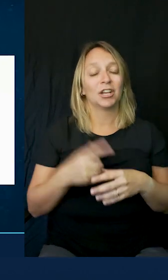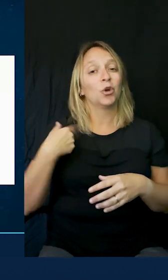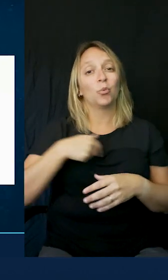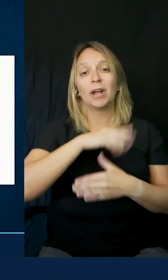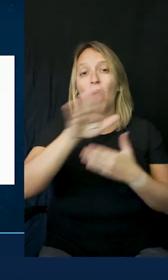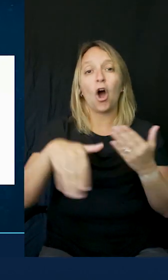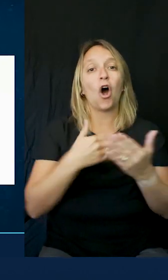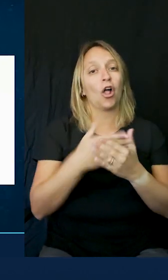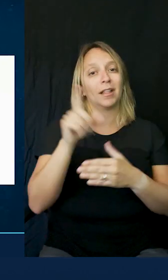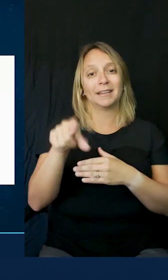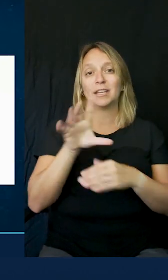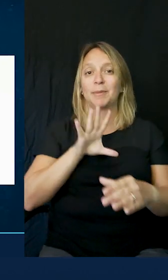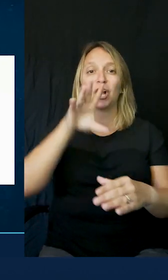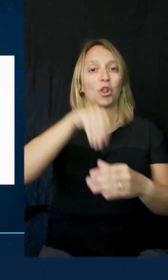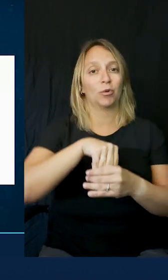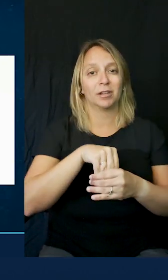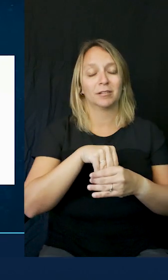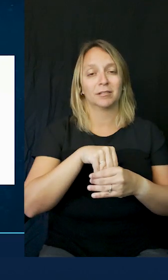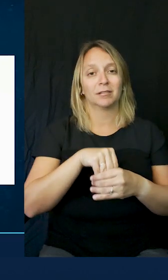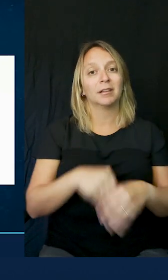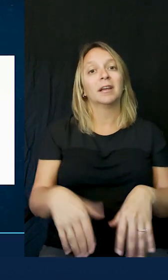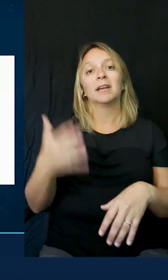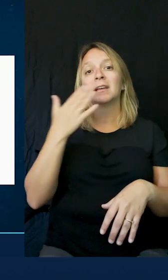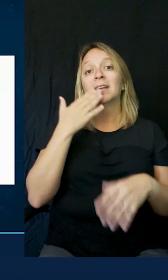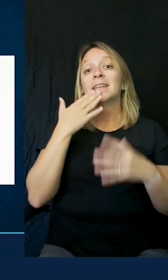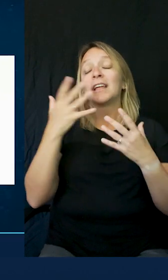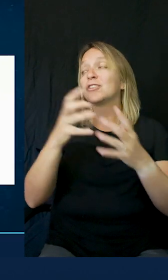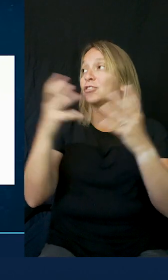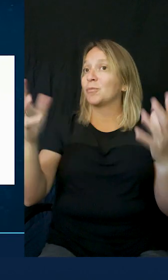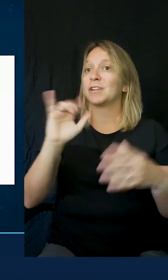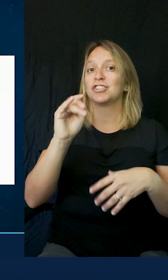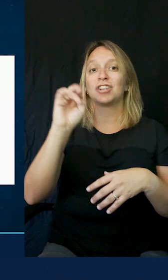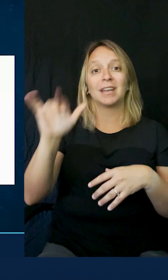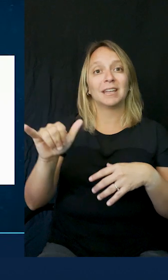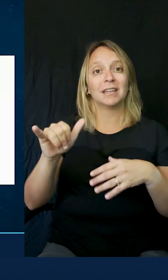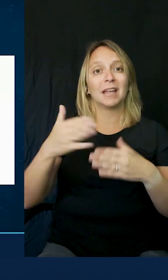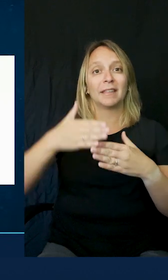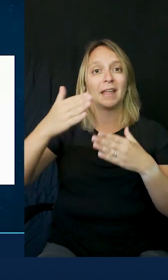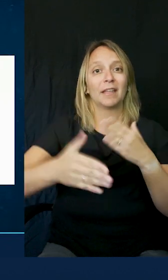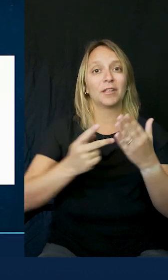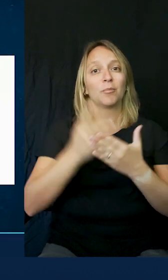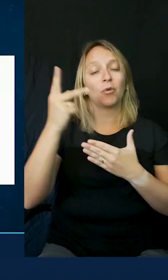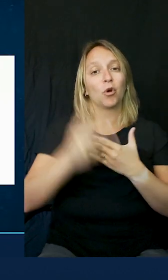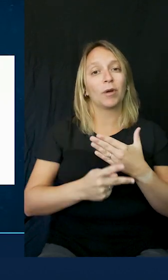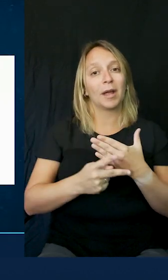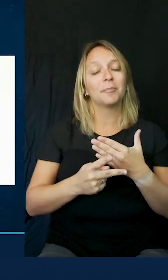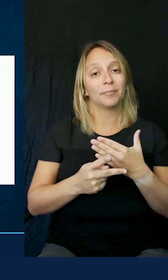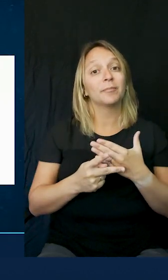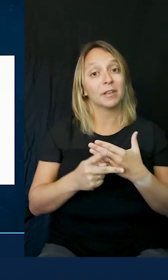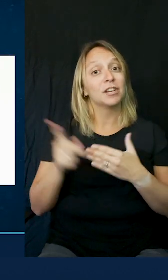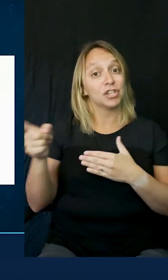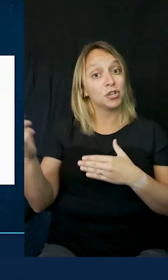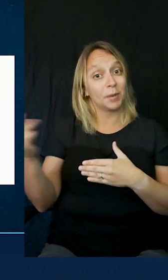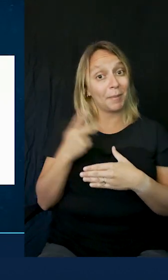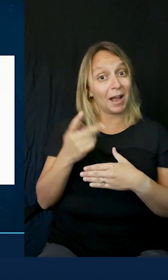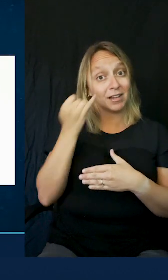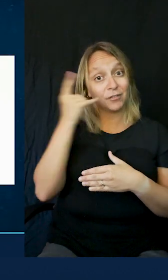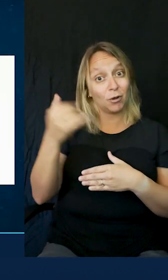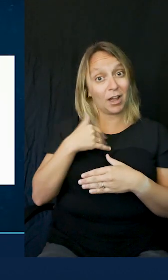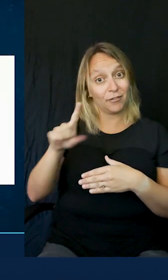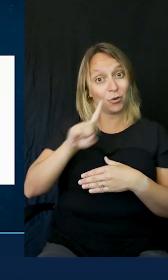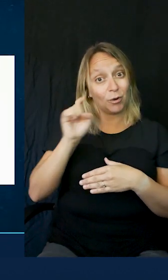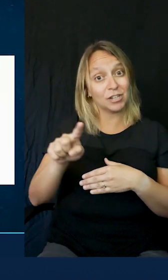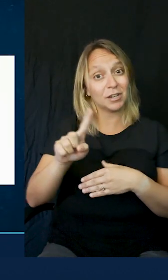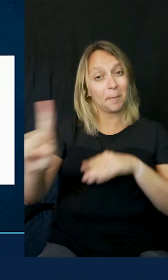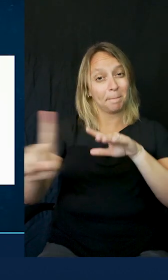all of us. Well, thank you so much, Jenny. Jenny's going to be back at the end of the program. So if you have questions for her, if they pop up